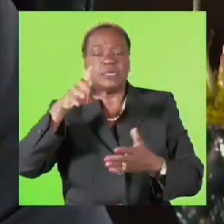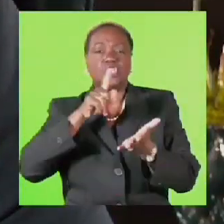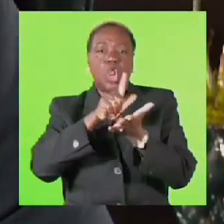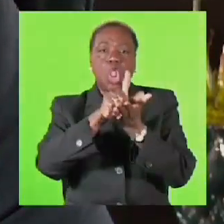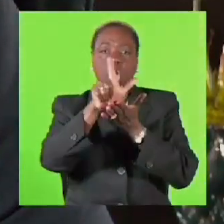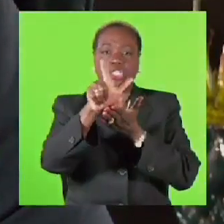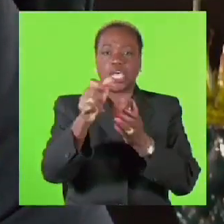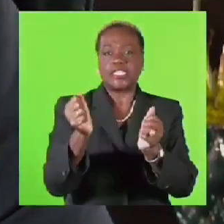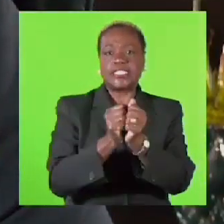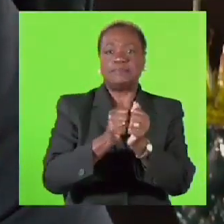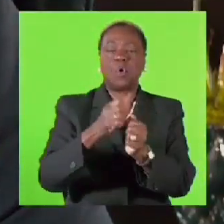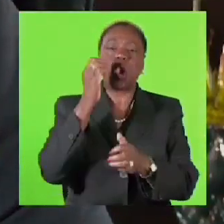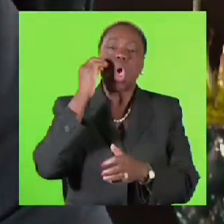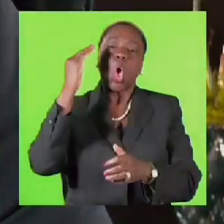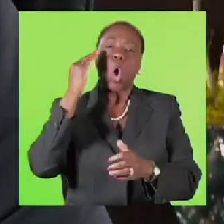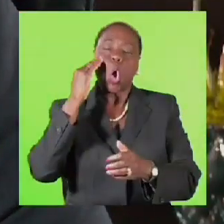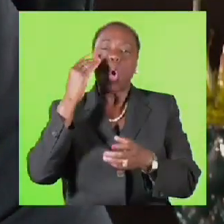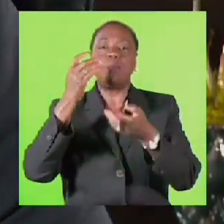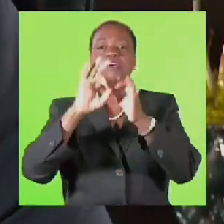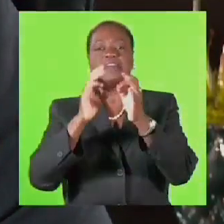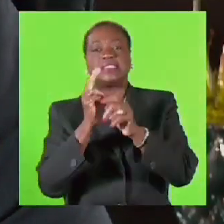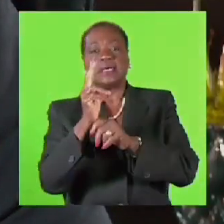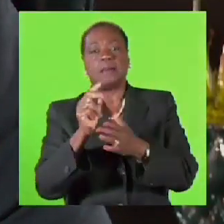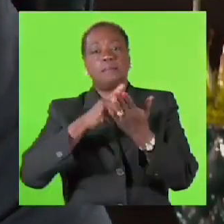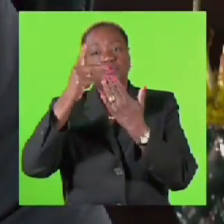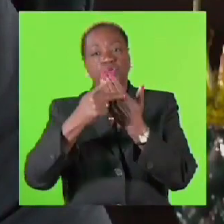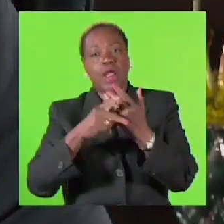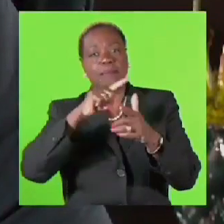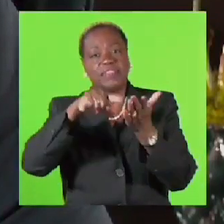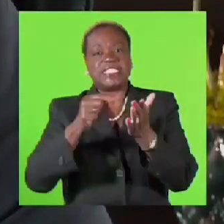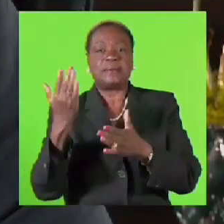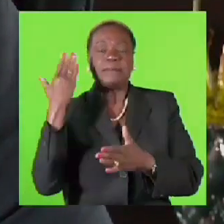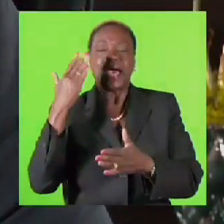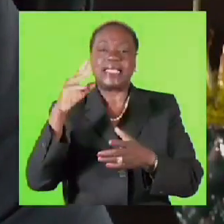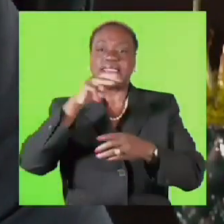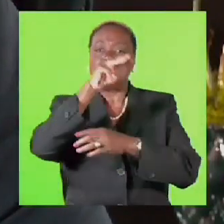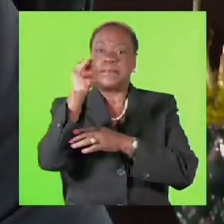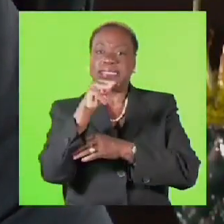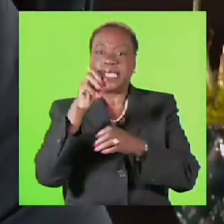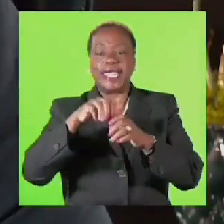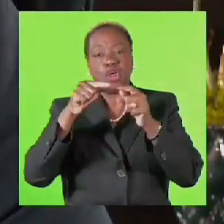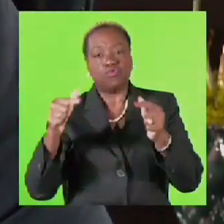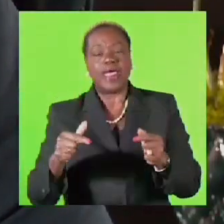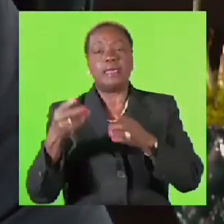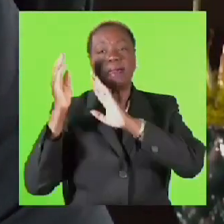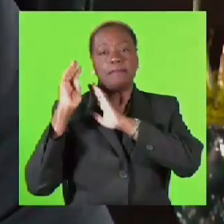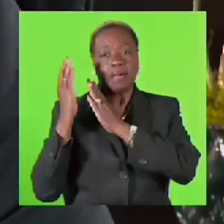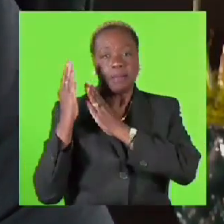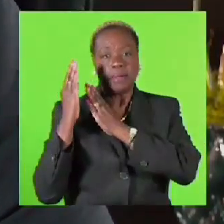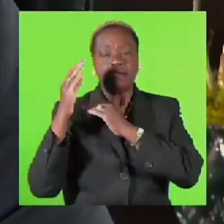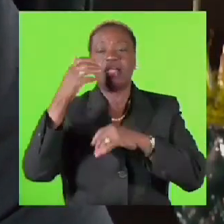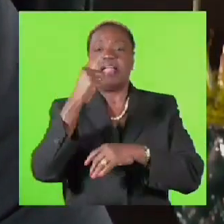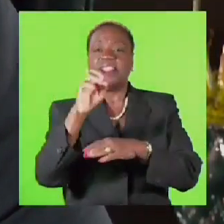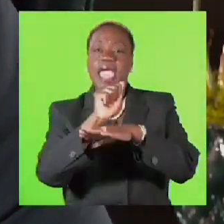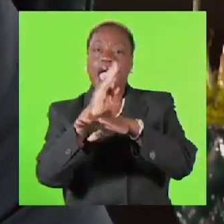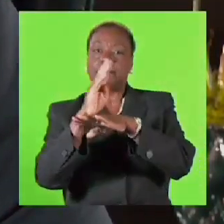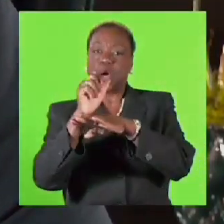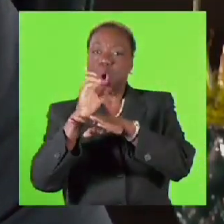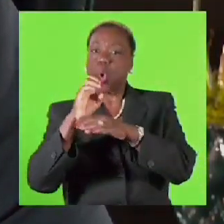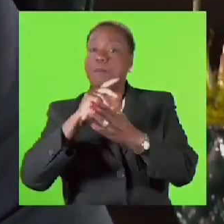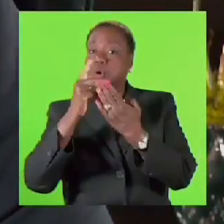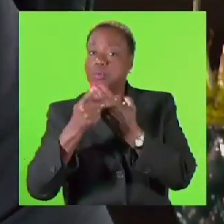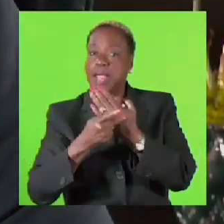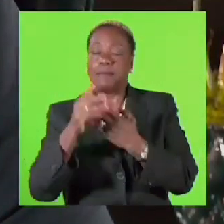launched the Small Home Repair Program this past Monday in Grand Bahama. The Abaco